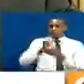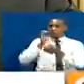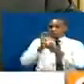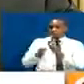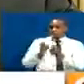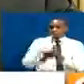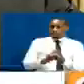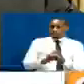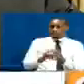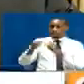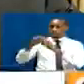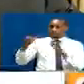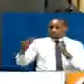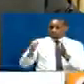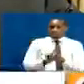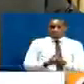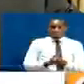Whether it is murder,